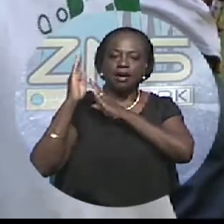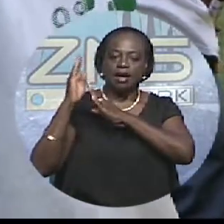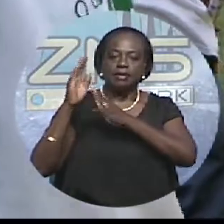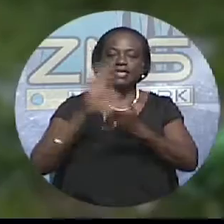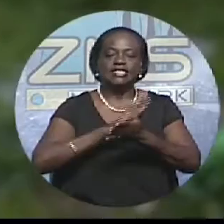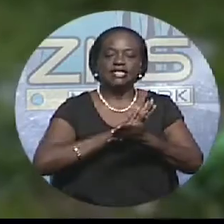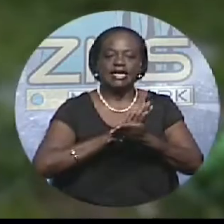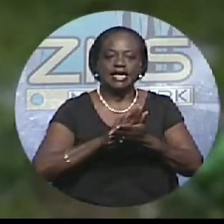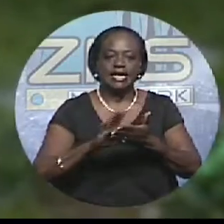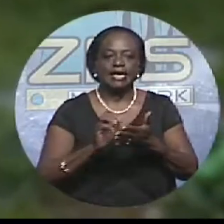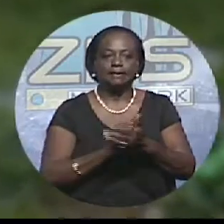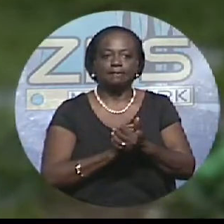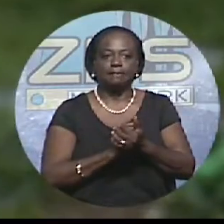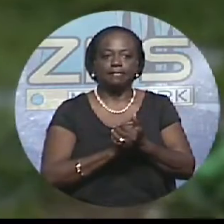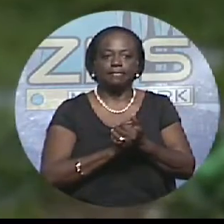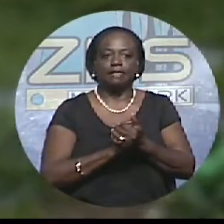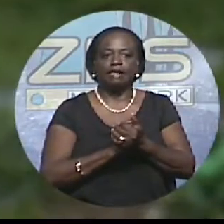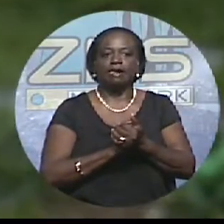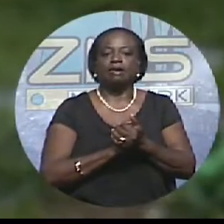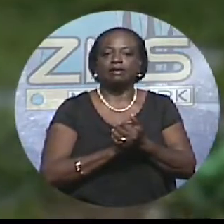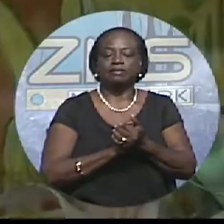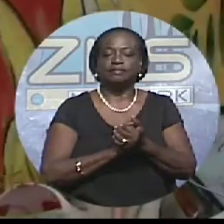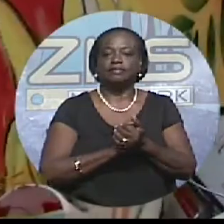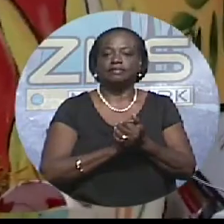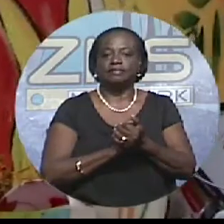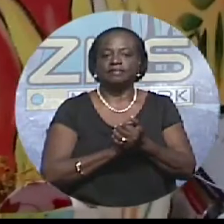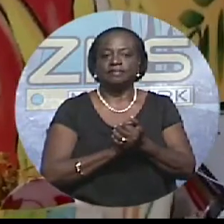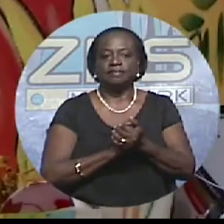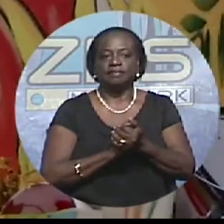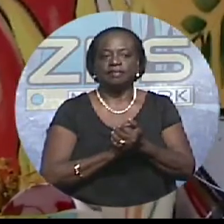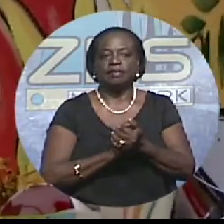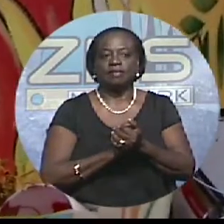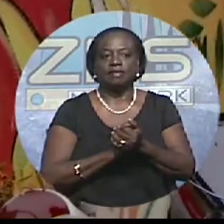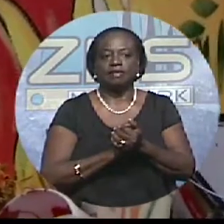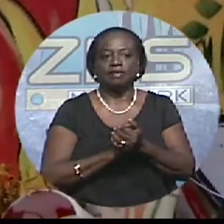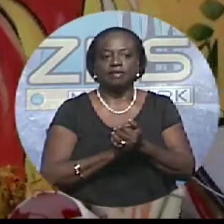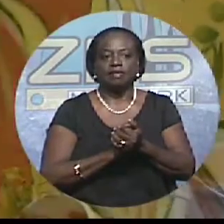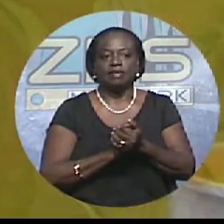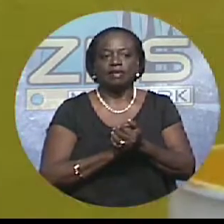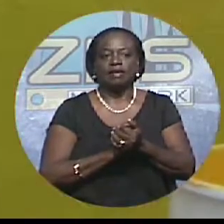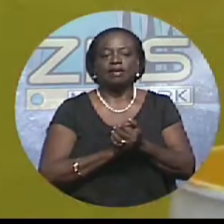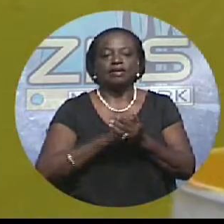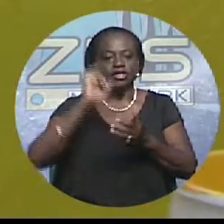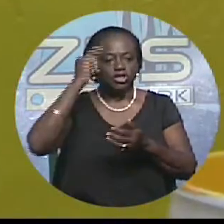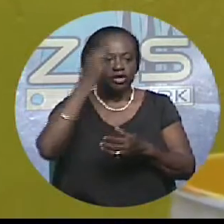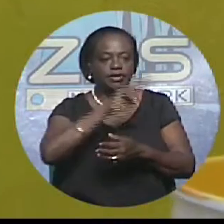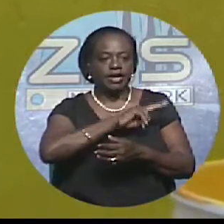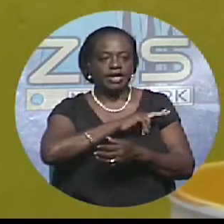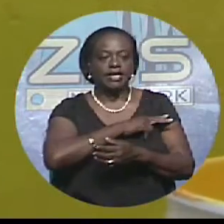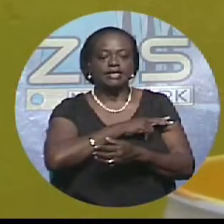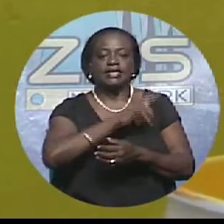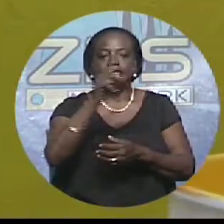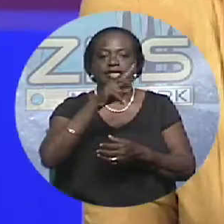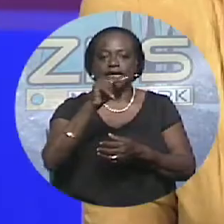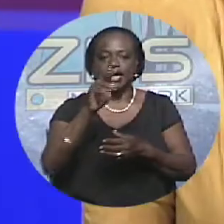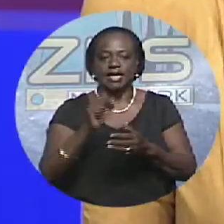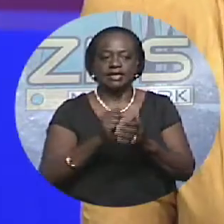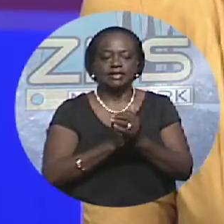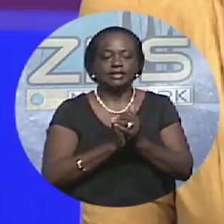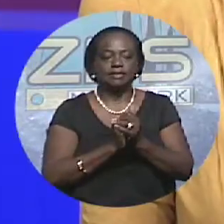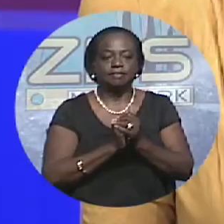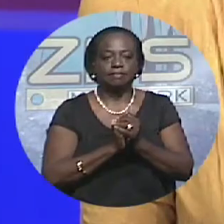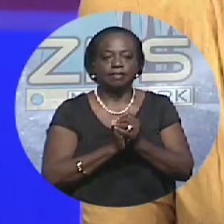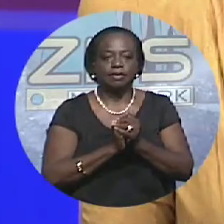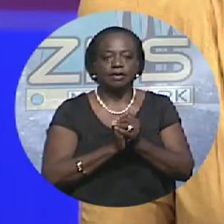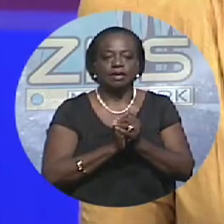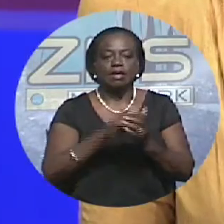also includes the Own Bahamas initiative aimed at empowering Bahamians. Jared Higgs, ZNS Network News. The